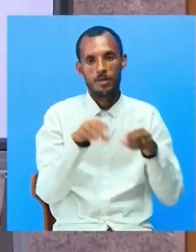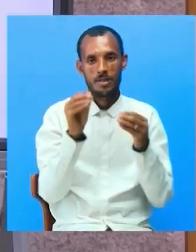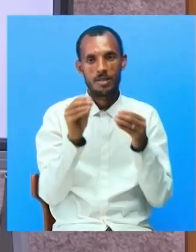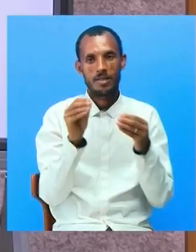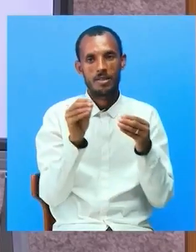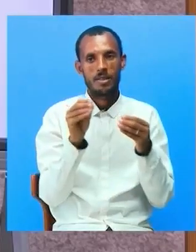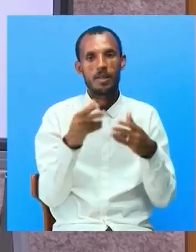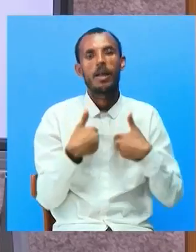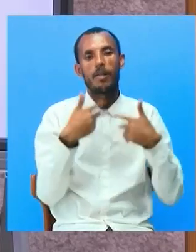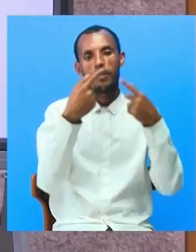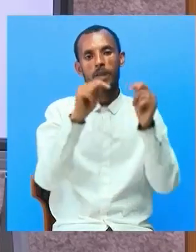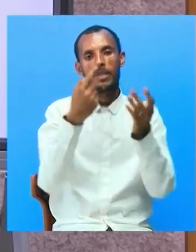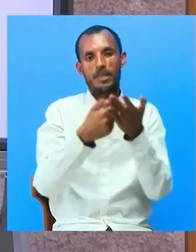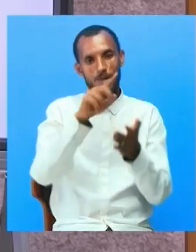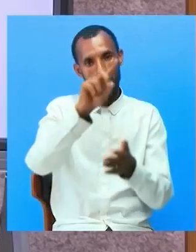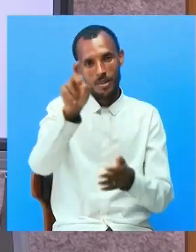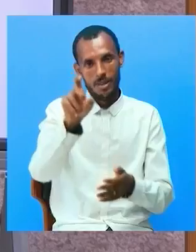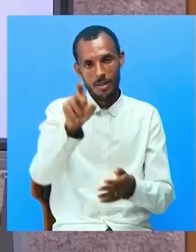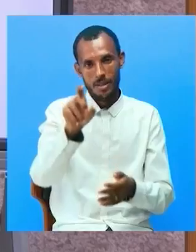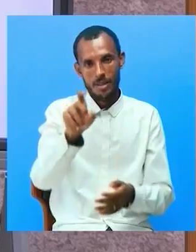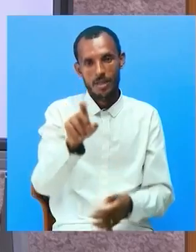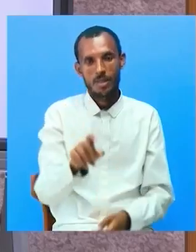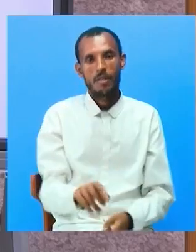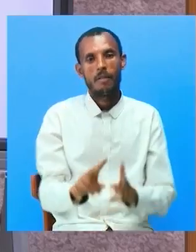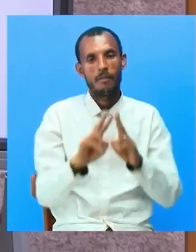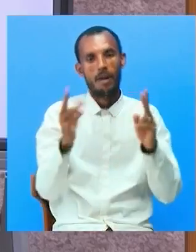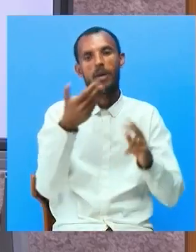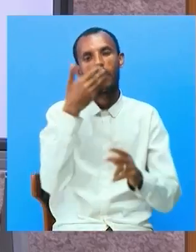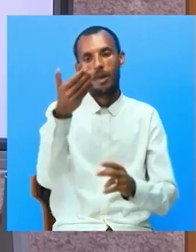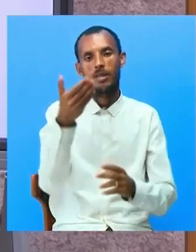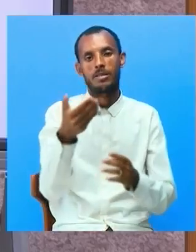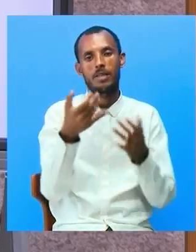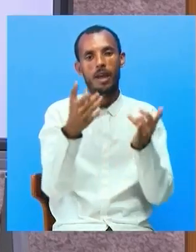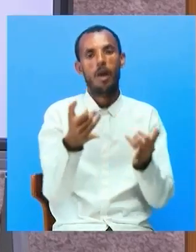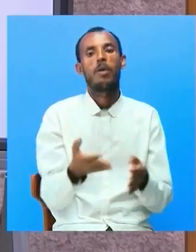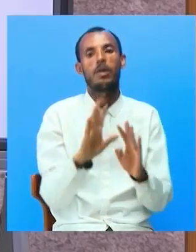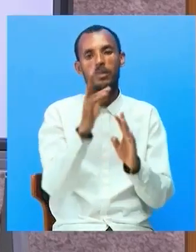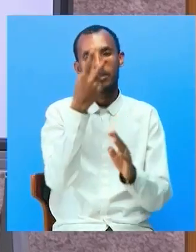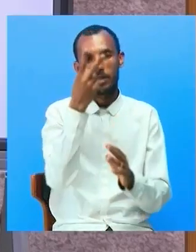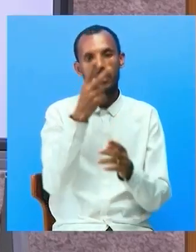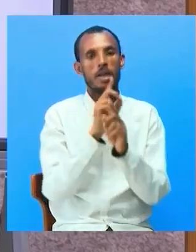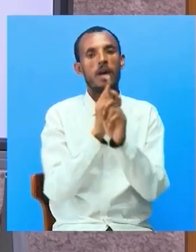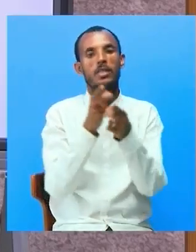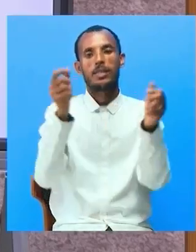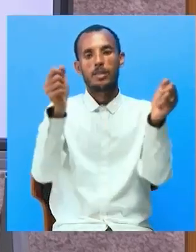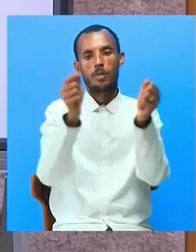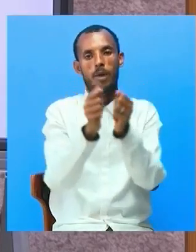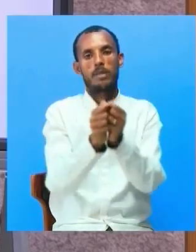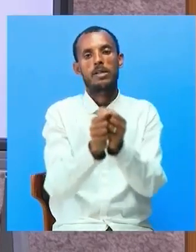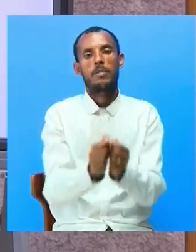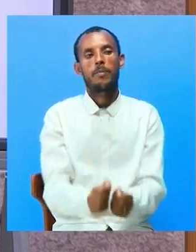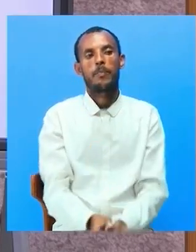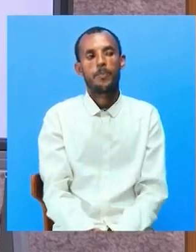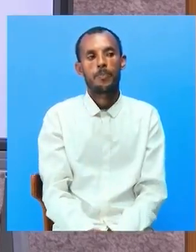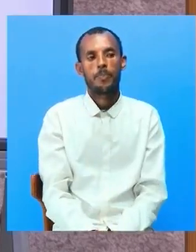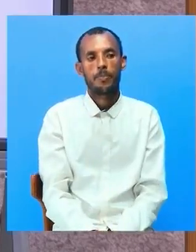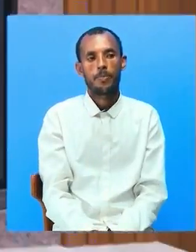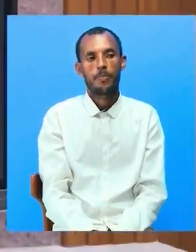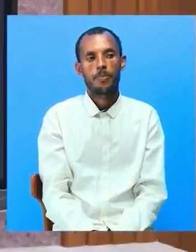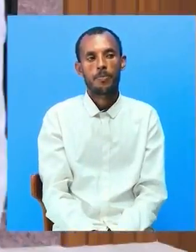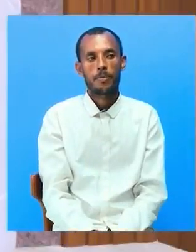Students, have you tried the question? Very nice. Now, let's see the answer together.